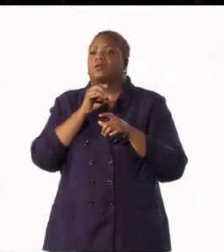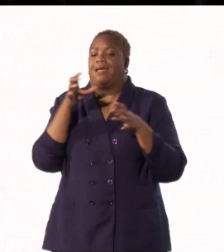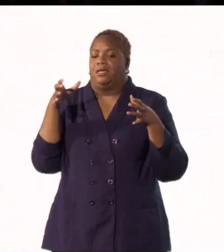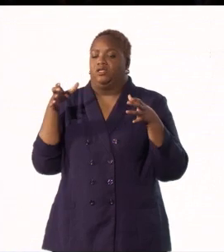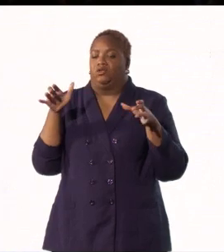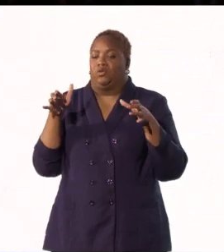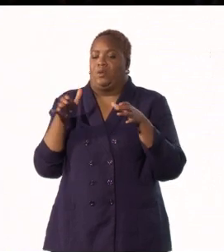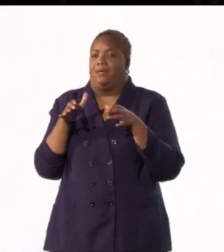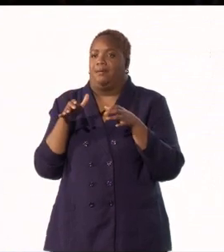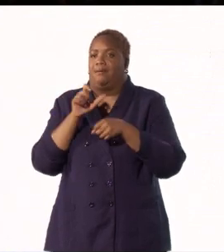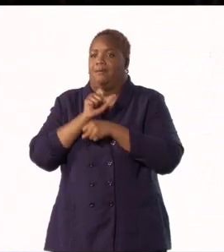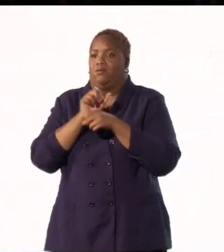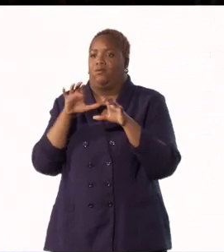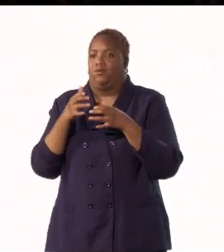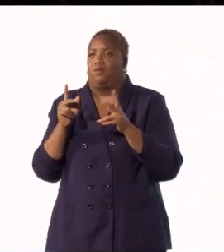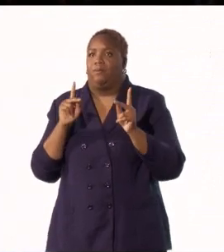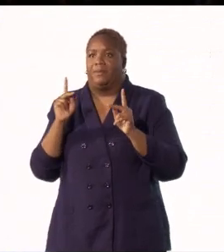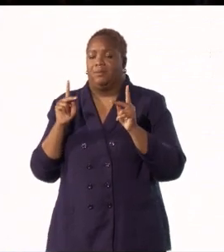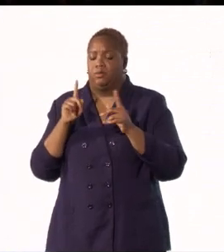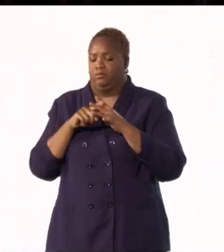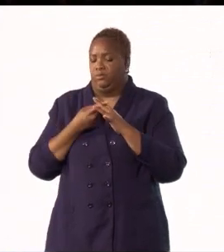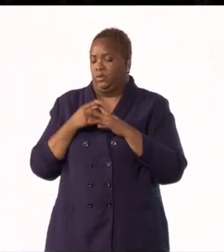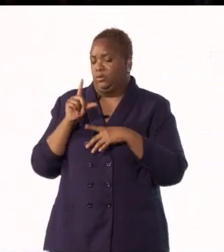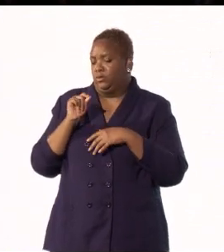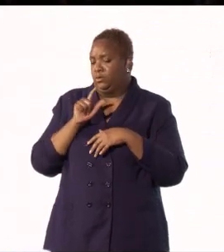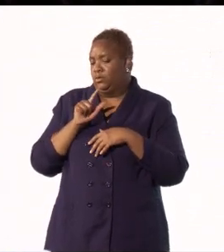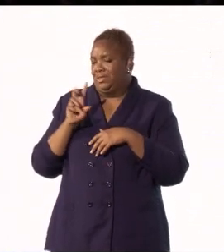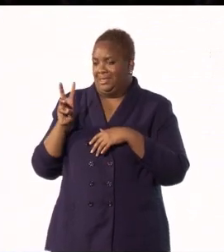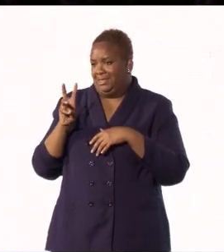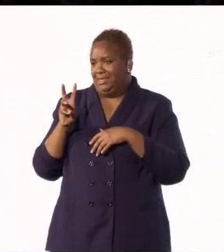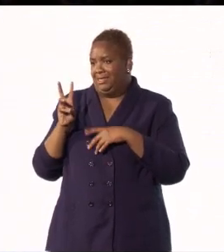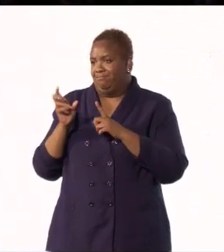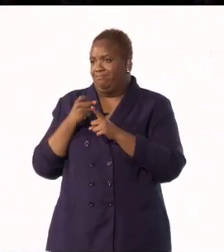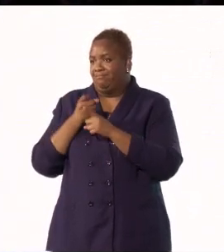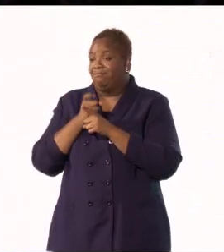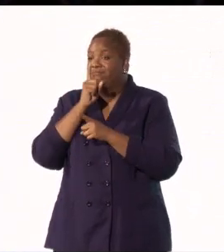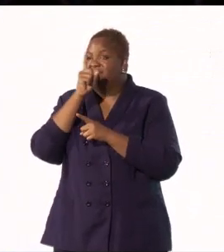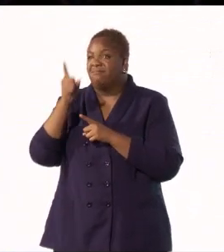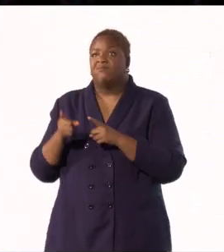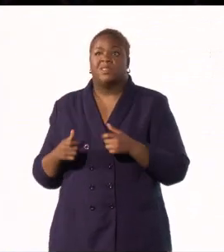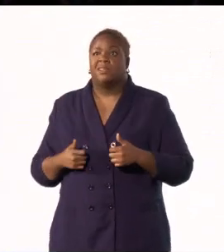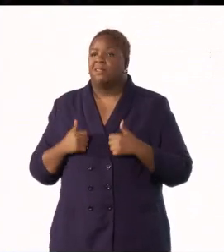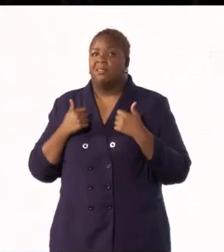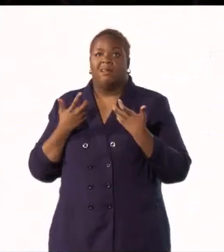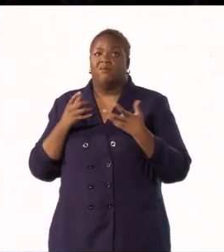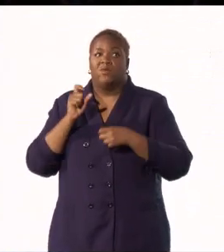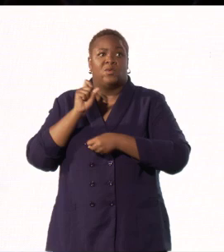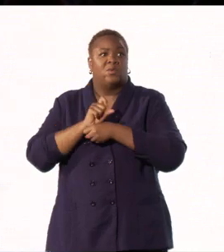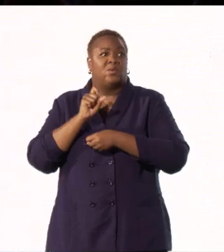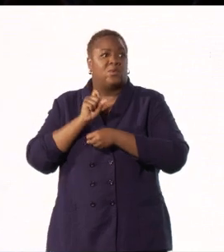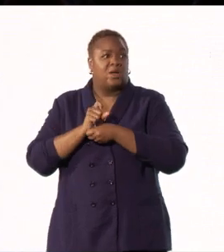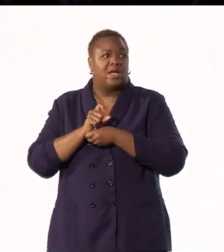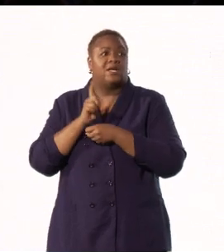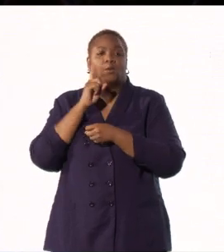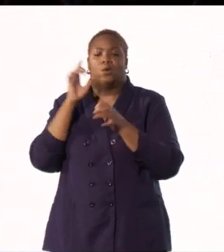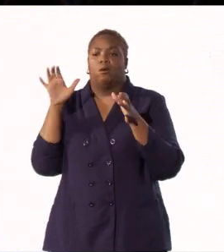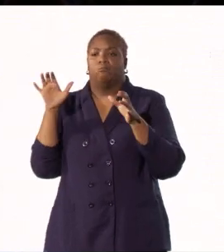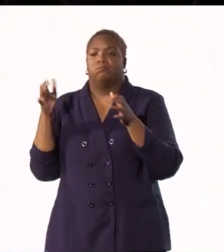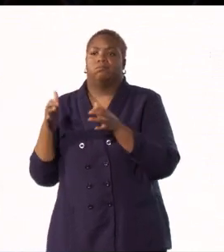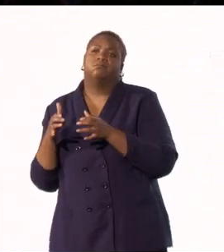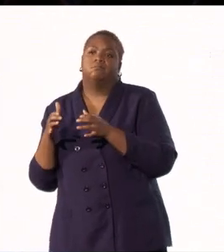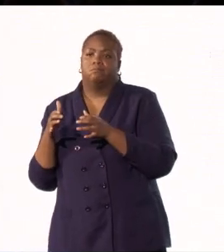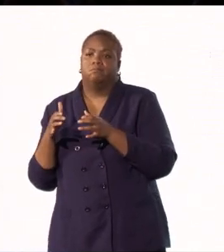force on our hands, and starting in 2026, we're gonna be hit with this reality that the labor force is gonna start to contract quite